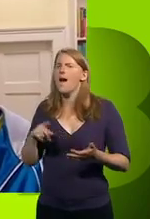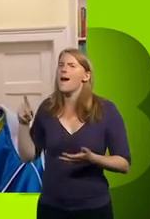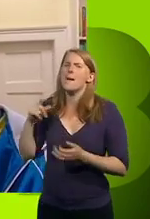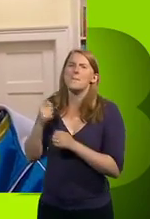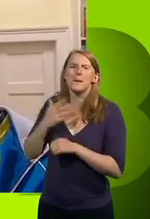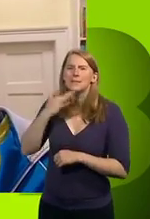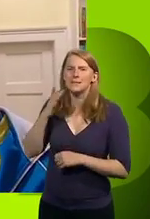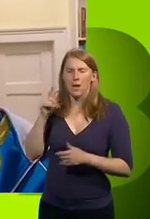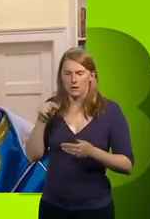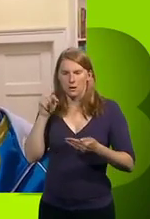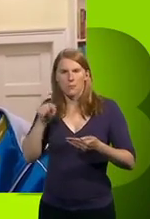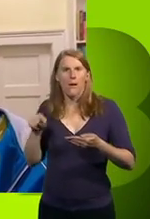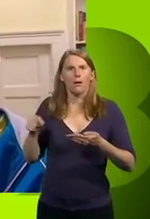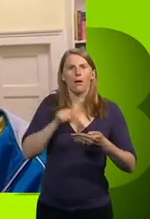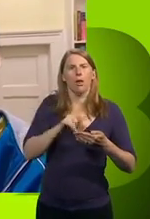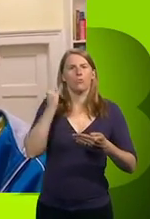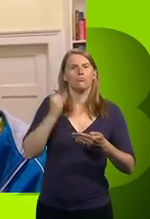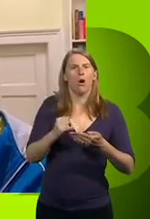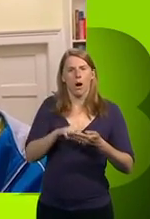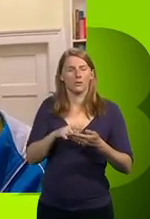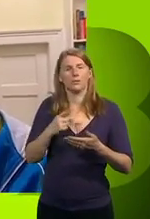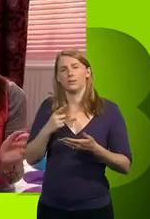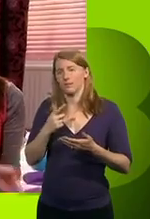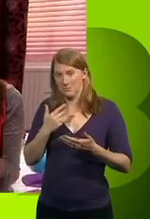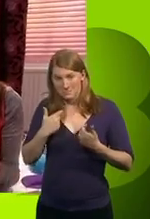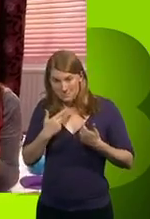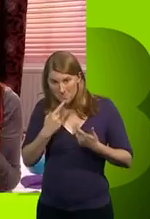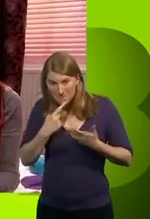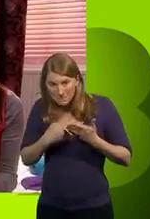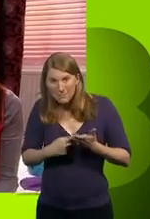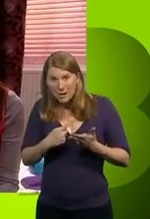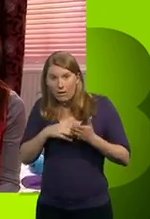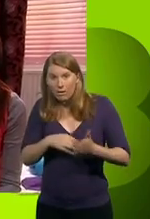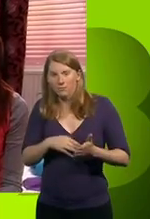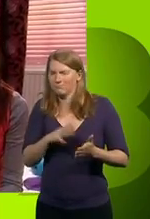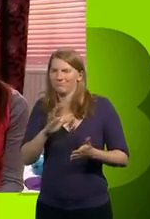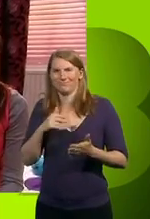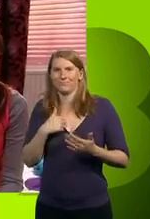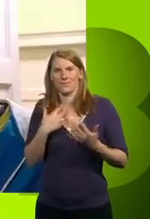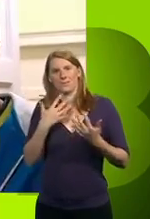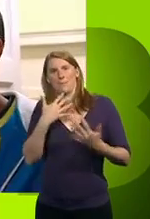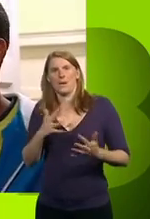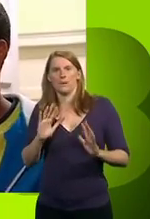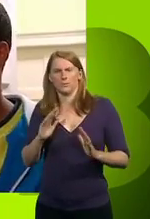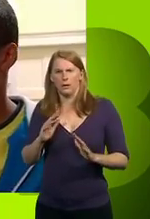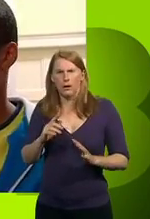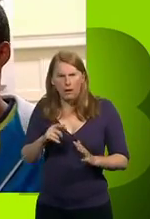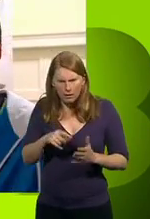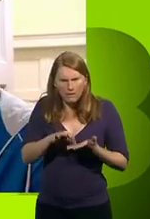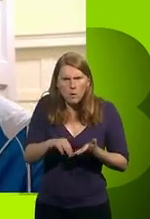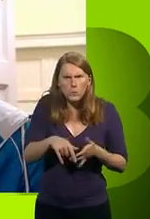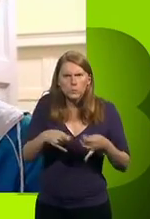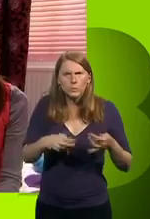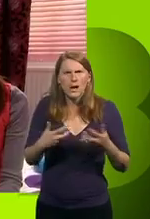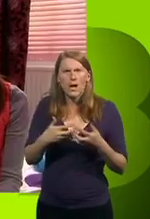mistake. The decimal point was in the wrong place. I've got £10, not a million. But if that's true, how could you afford these shoes? I sold my favourite decks to the